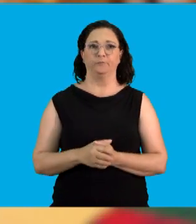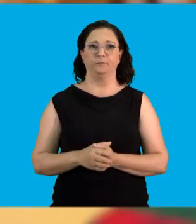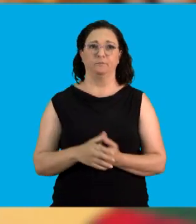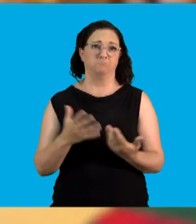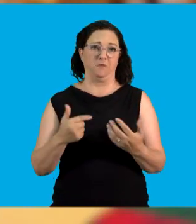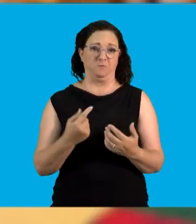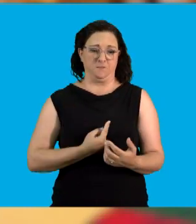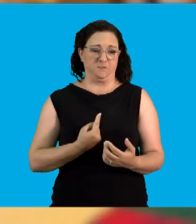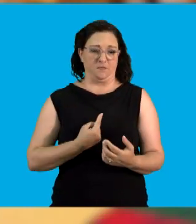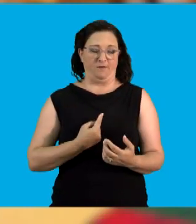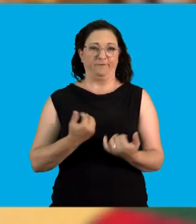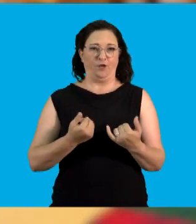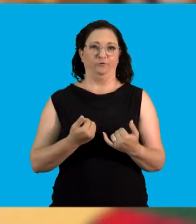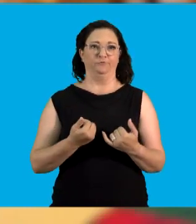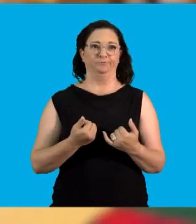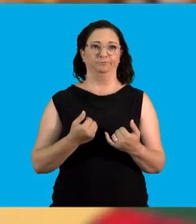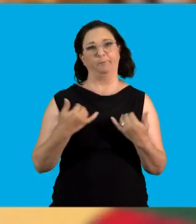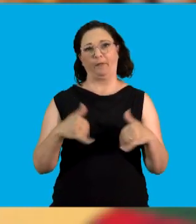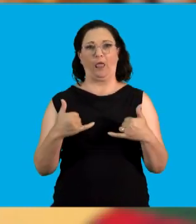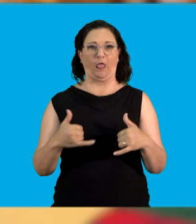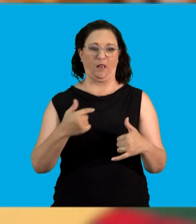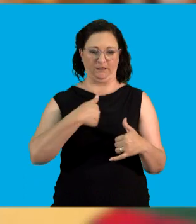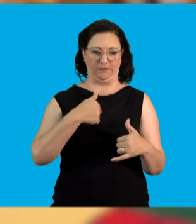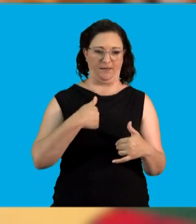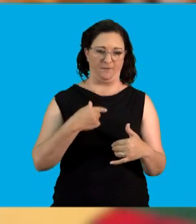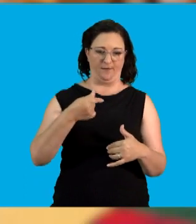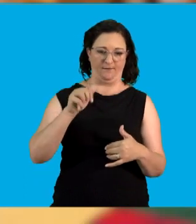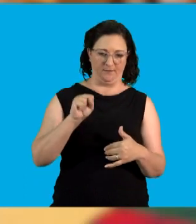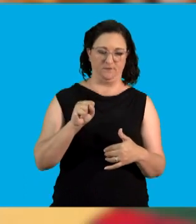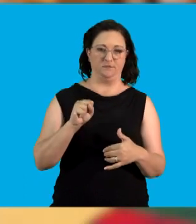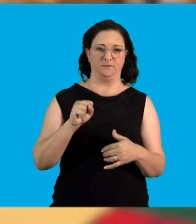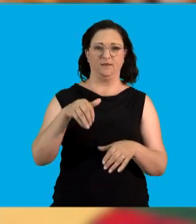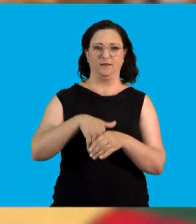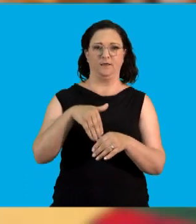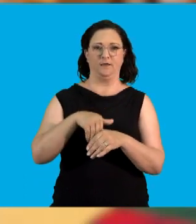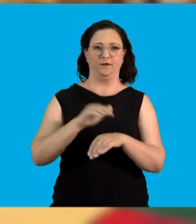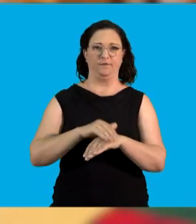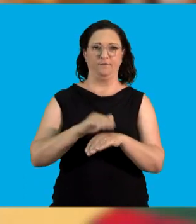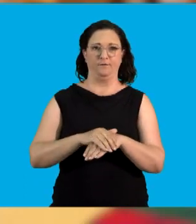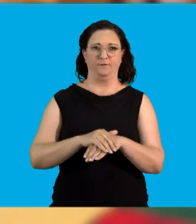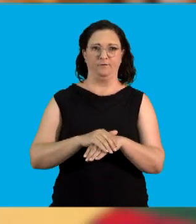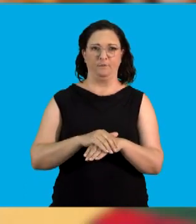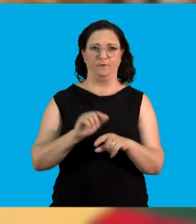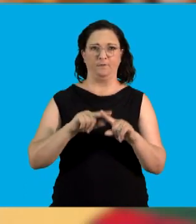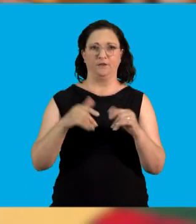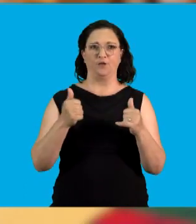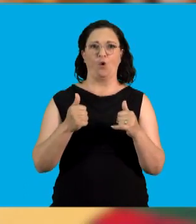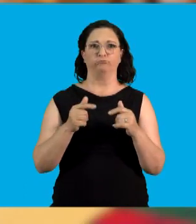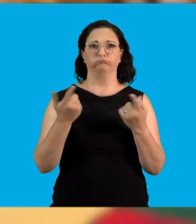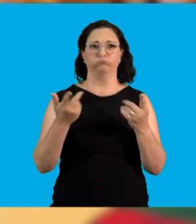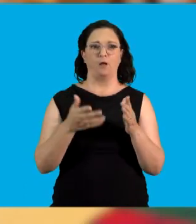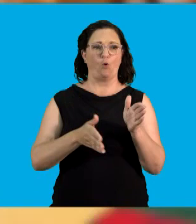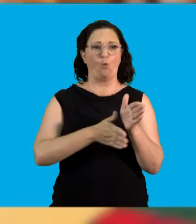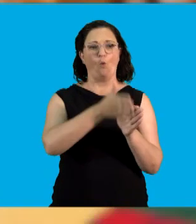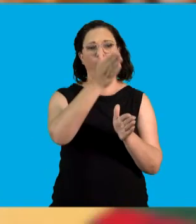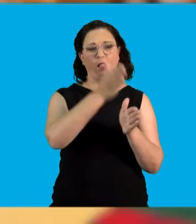now you as the gas particles are going to collide with your friends or your other gas particles that are in the container, and then also collide with the wall of